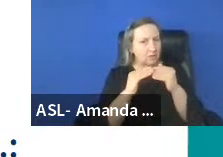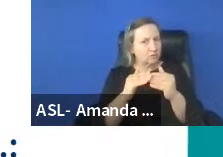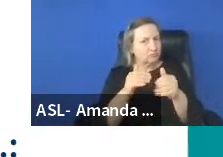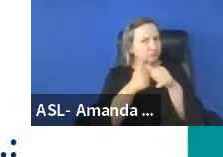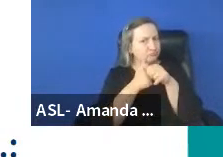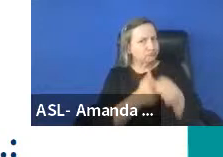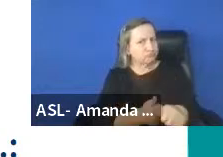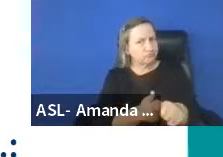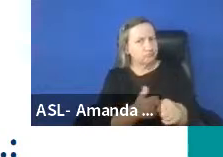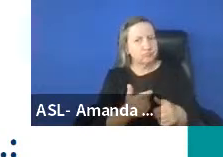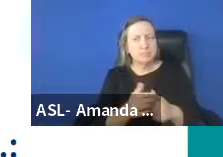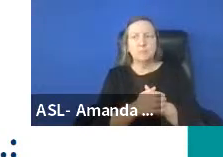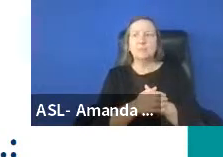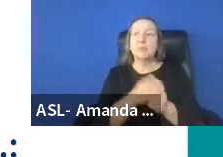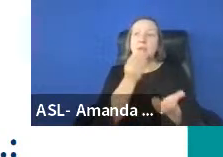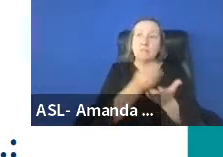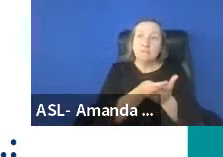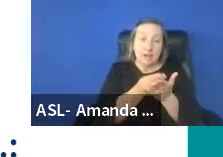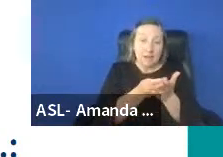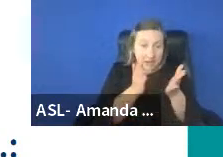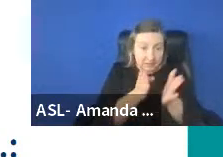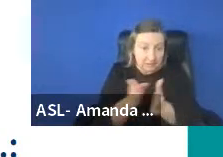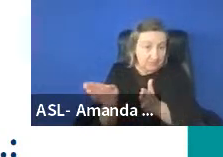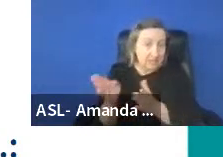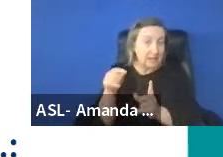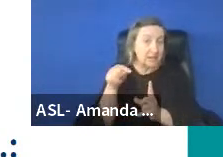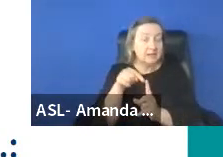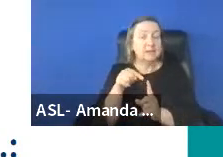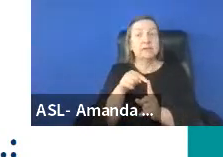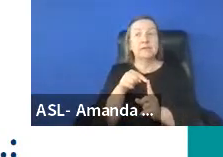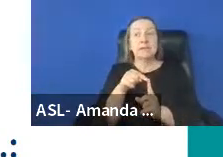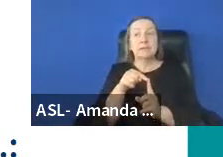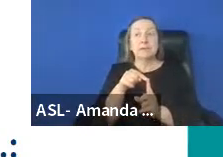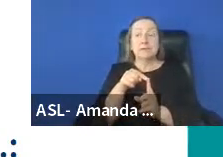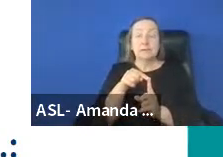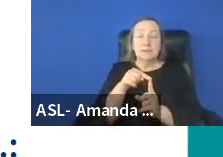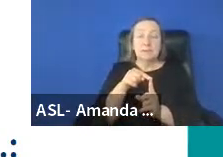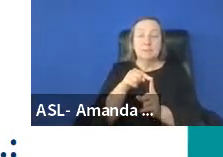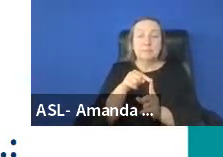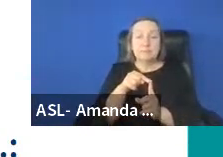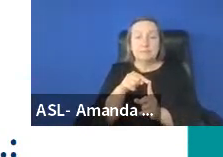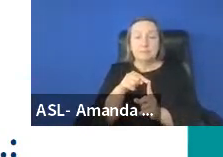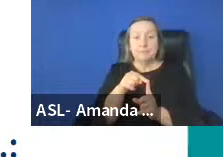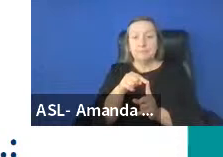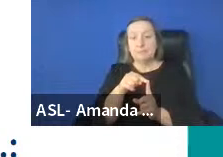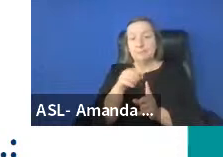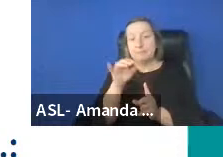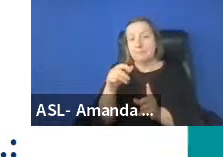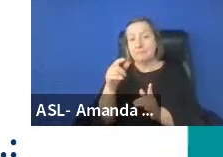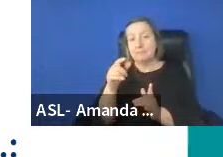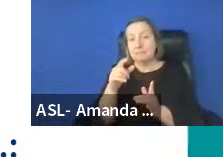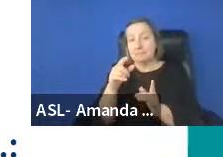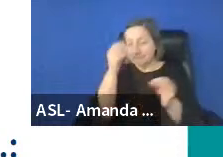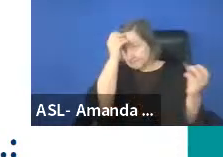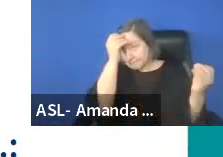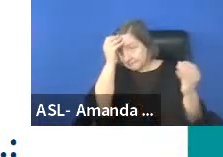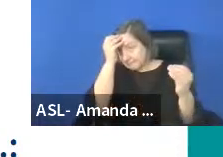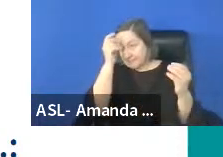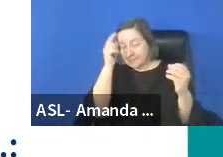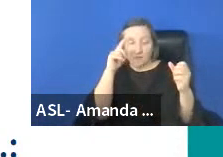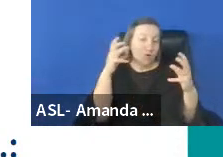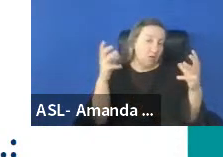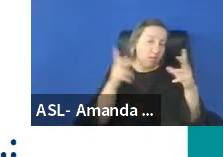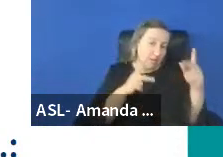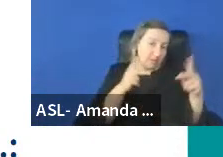finance plan has been on the tip of the brain for a lot of folks.